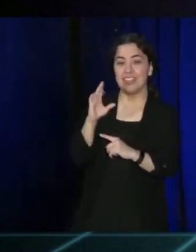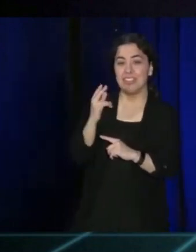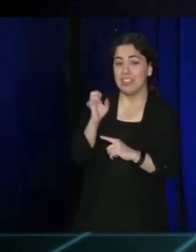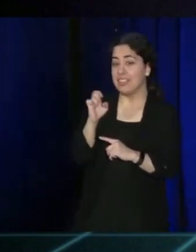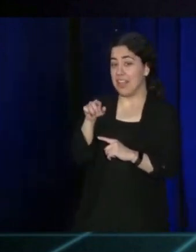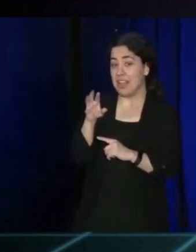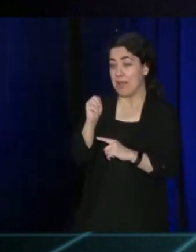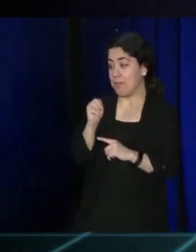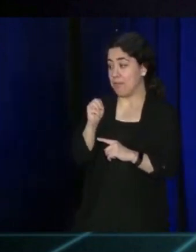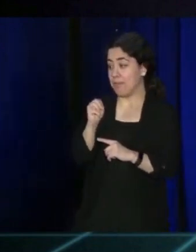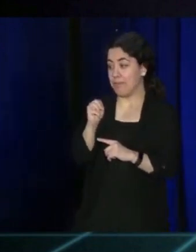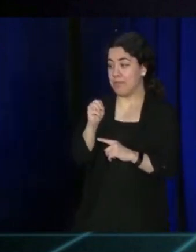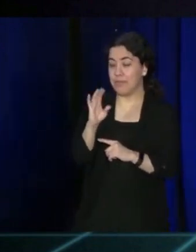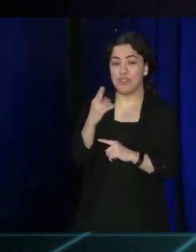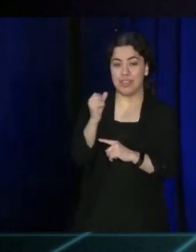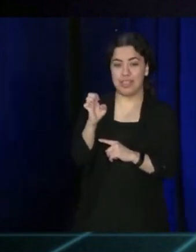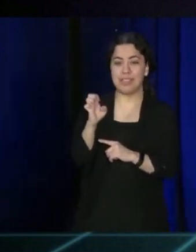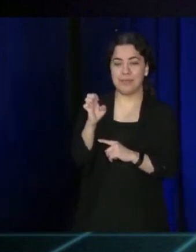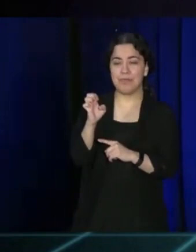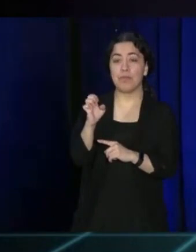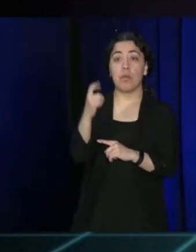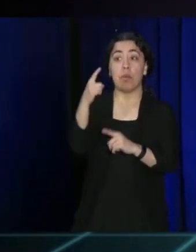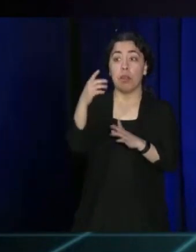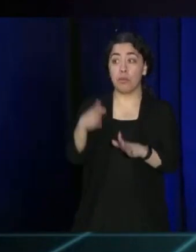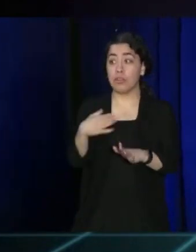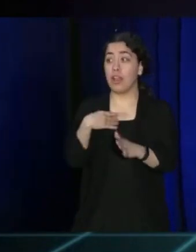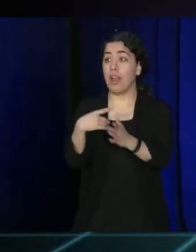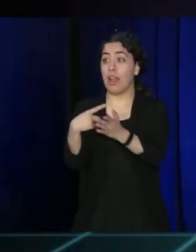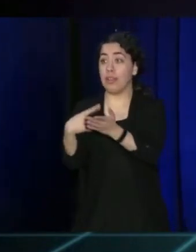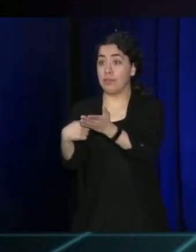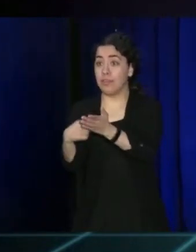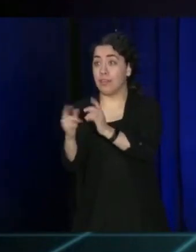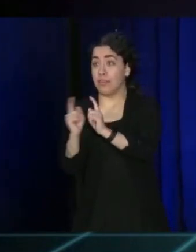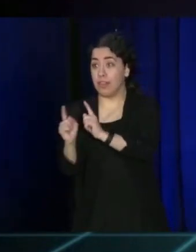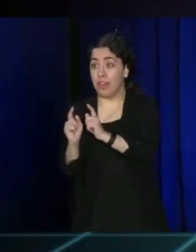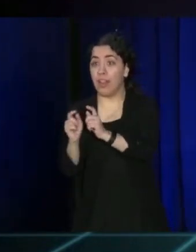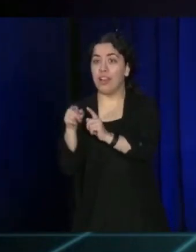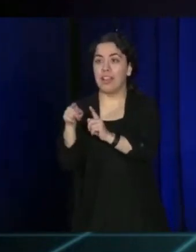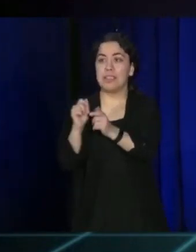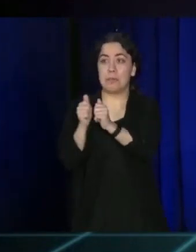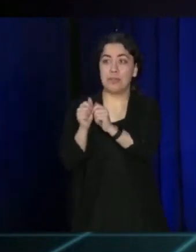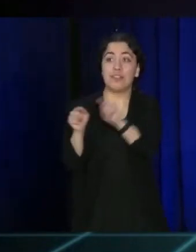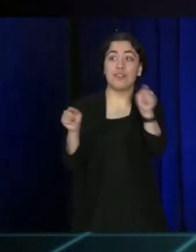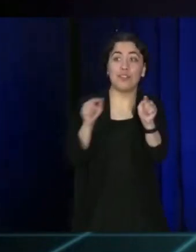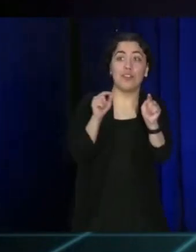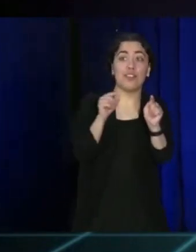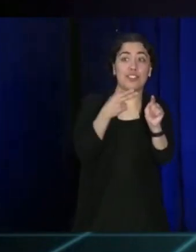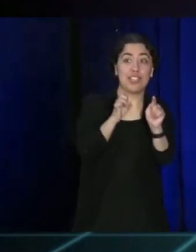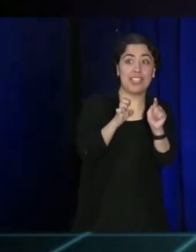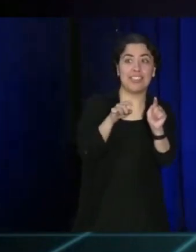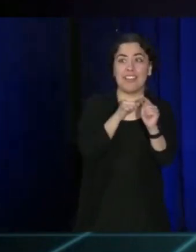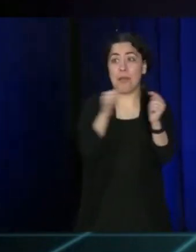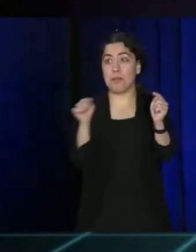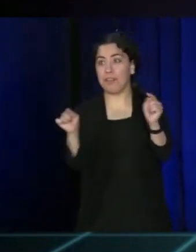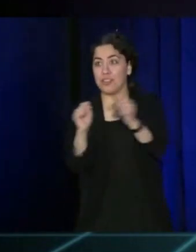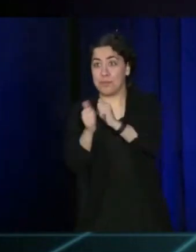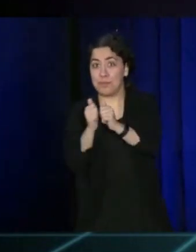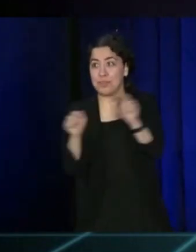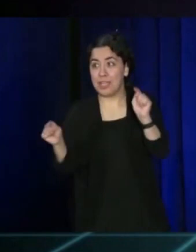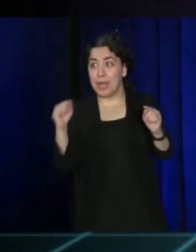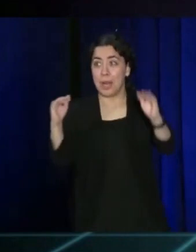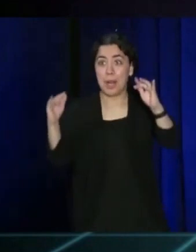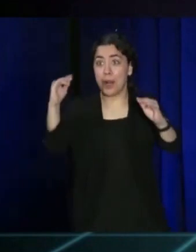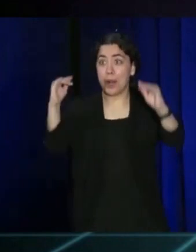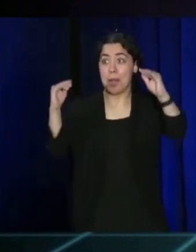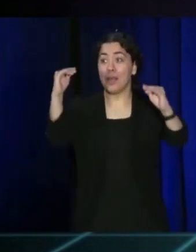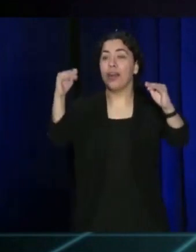I actually talked to one person here who works for a competitor to chase.com, so yeah, here you go. So I go to